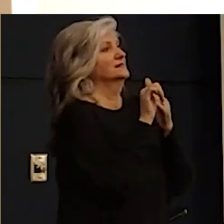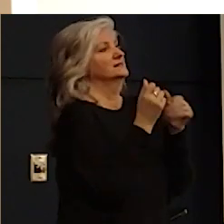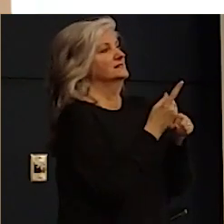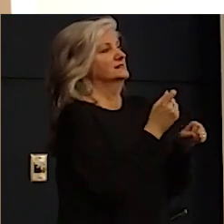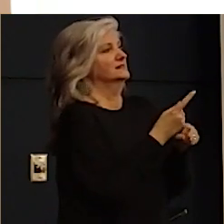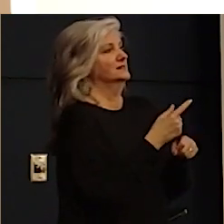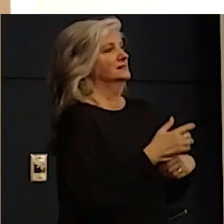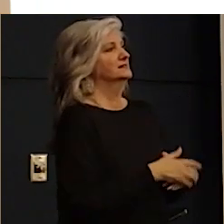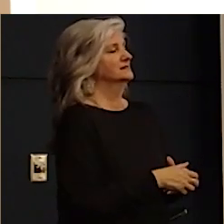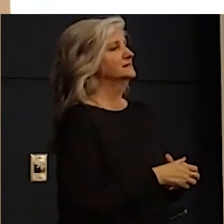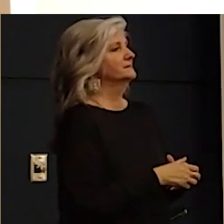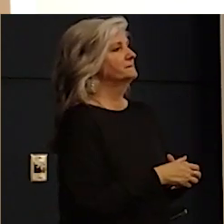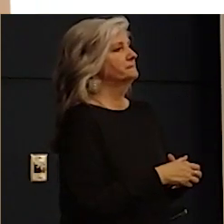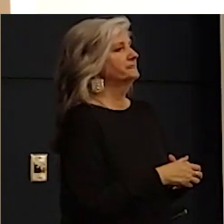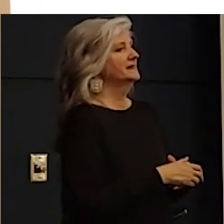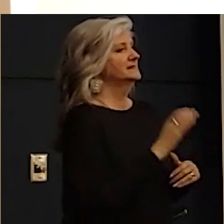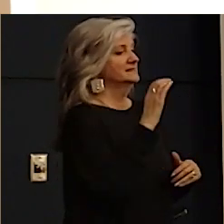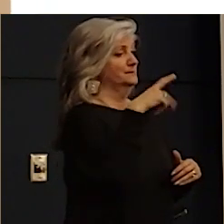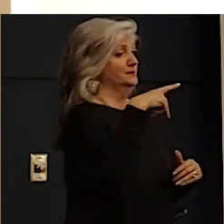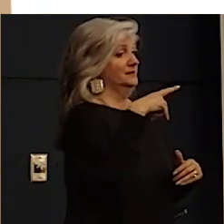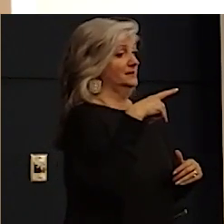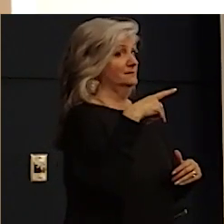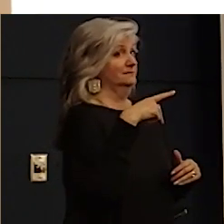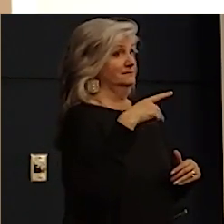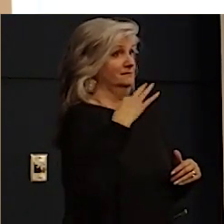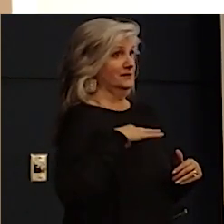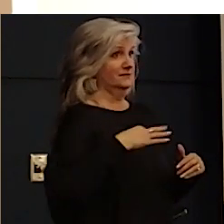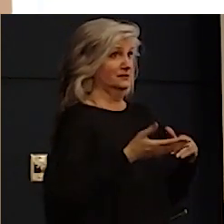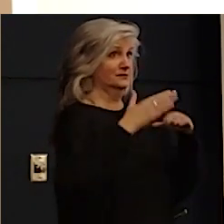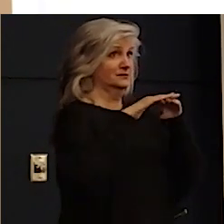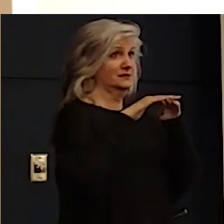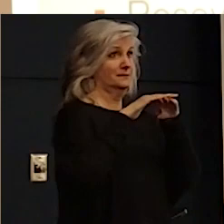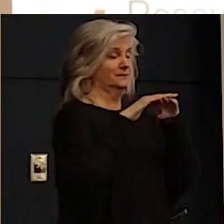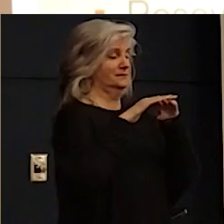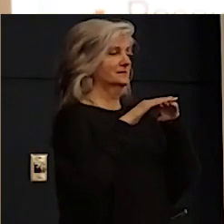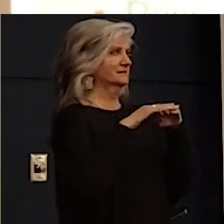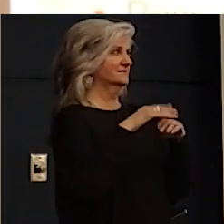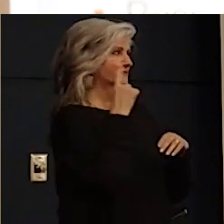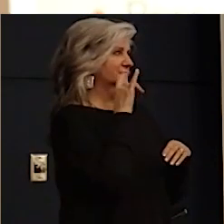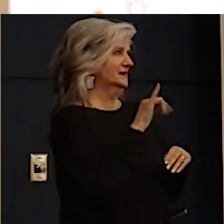case. So CenterPoint profit goes up as part of this rate case.